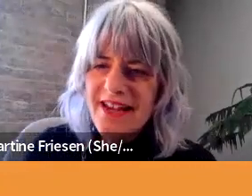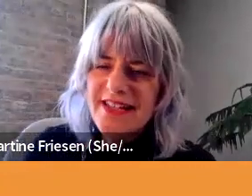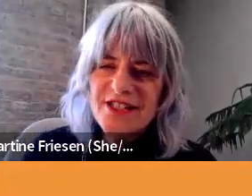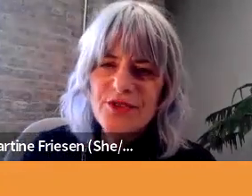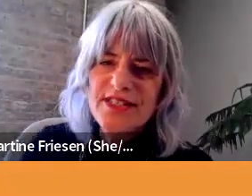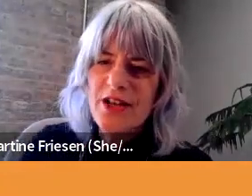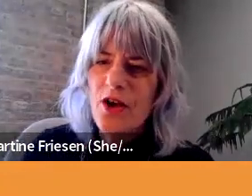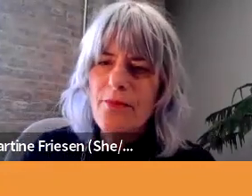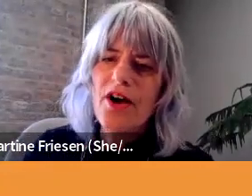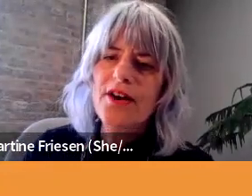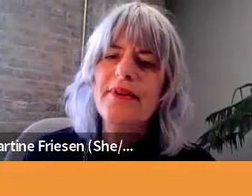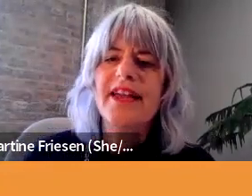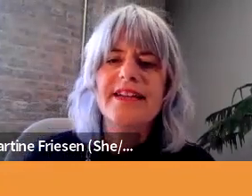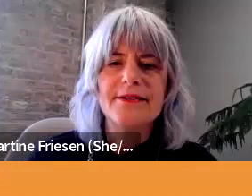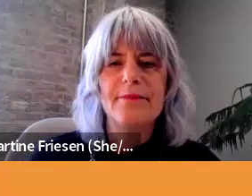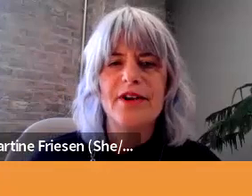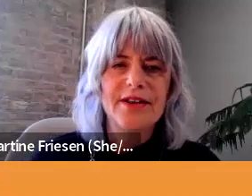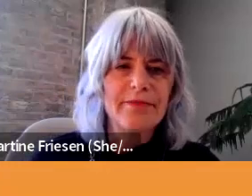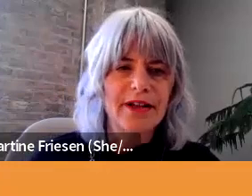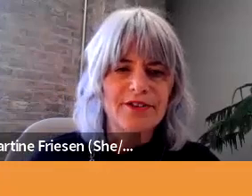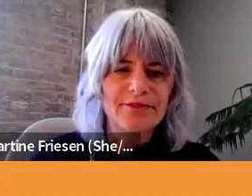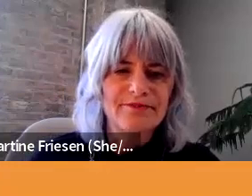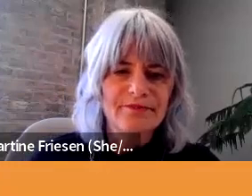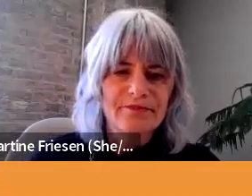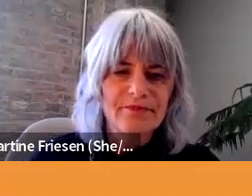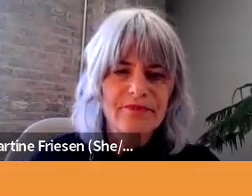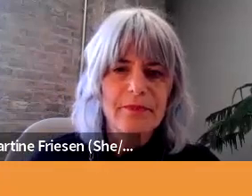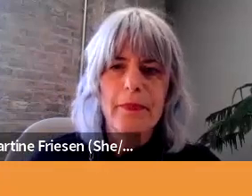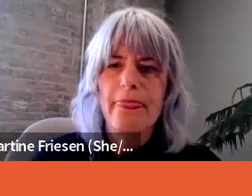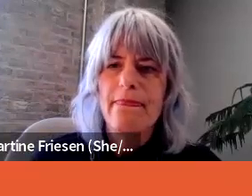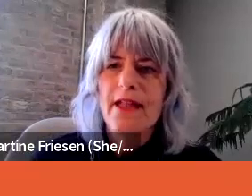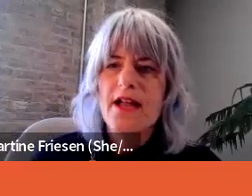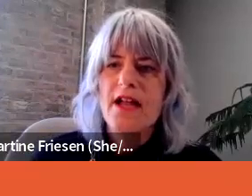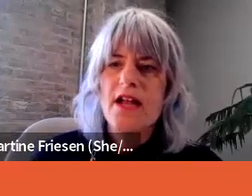Cheryl Mickey, Tracy Longbottom, and Marion Butler.